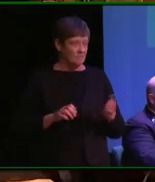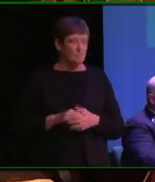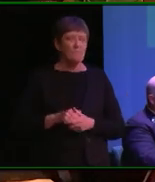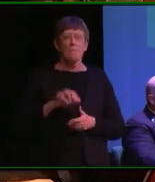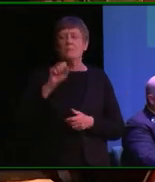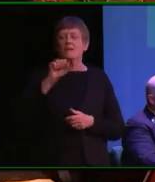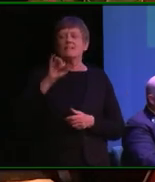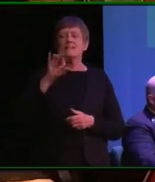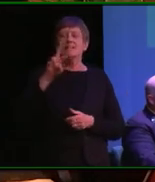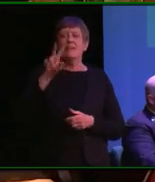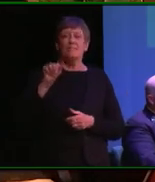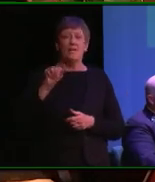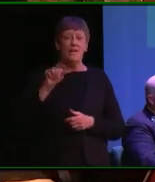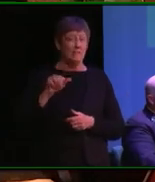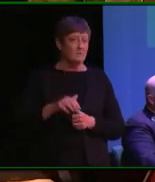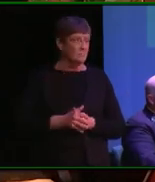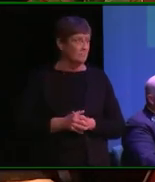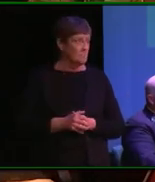Sylvia Jones,